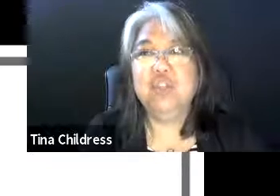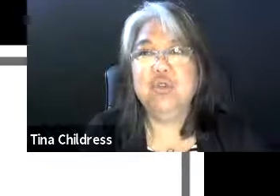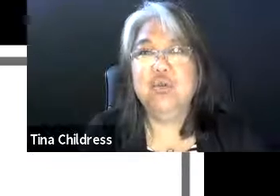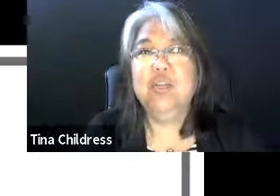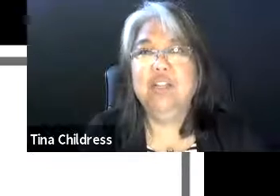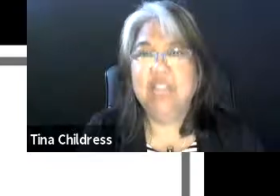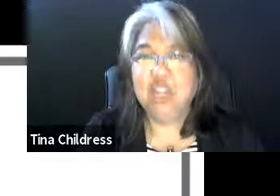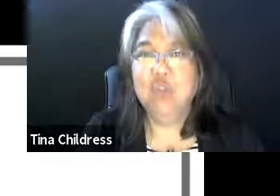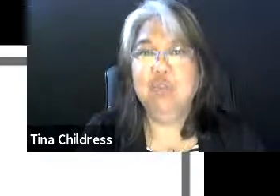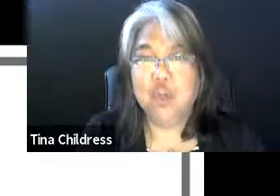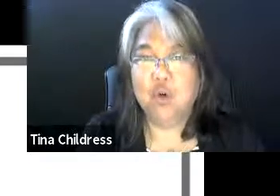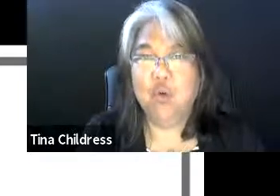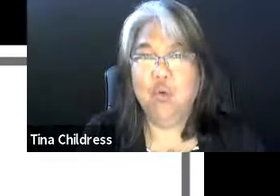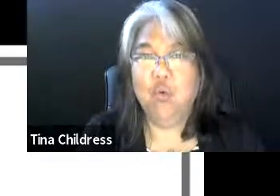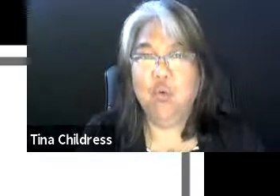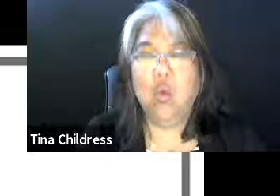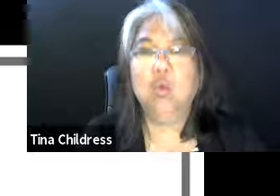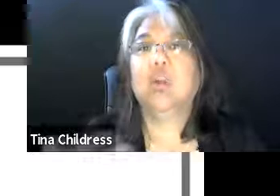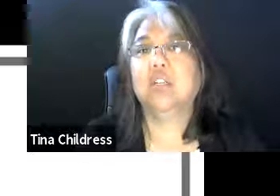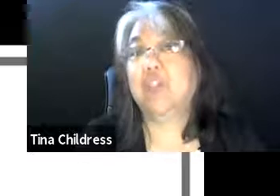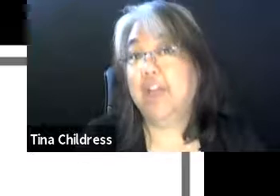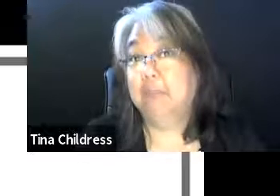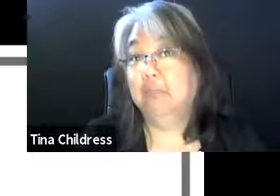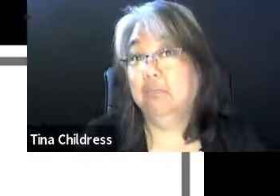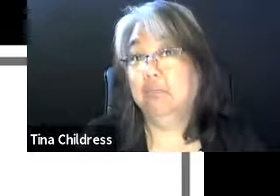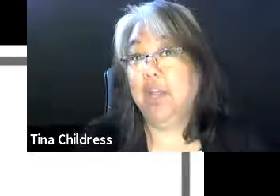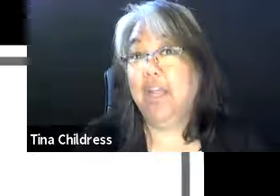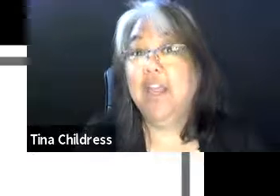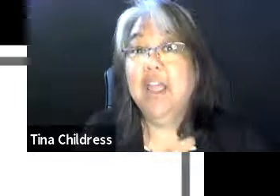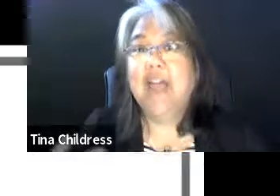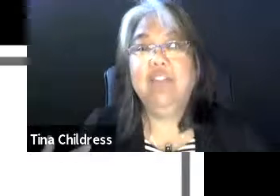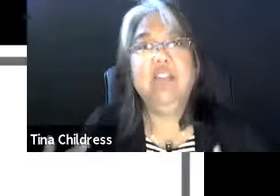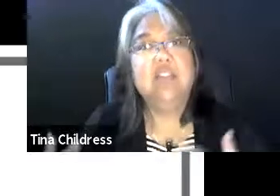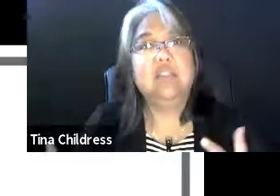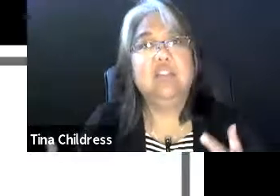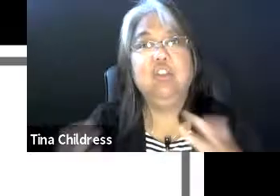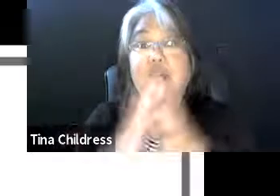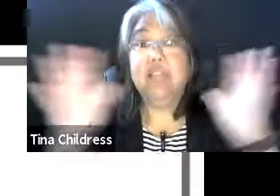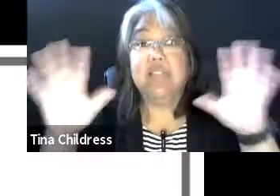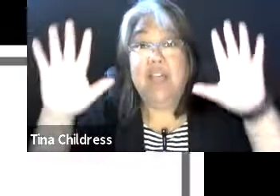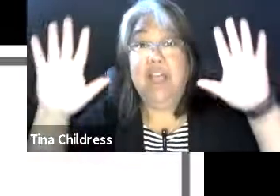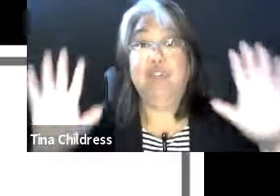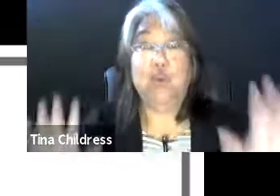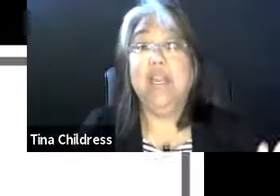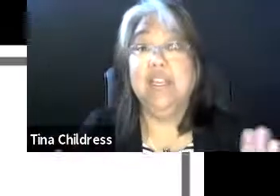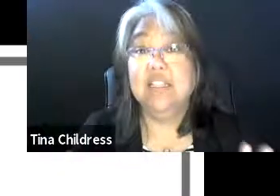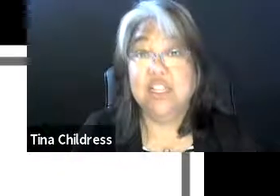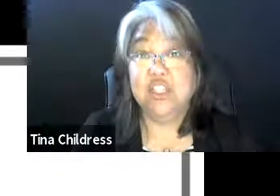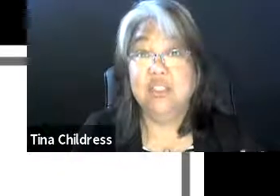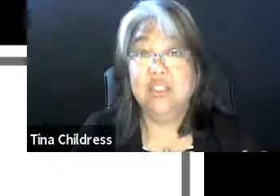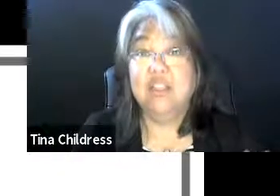needs to let you know what works for them. Okay, I think that you guys have